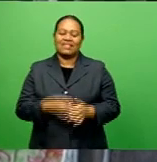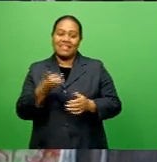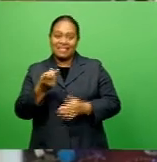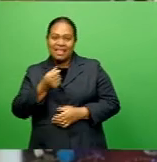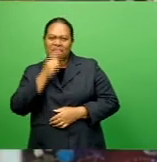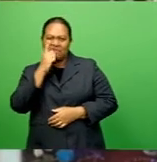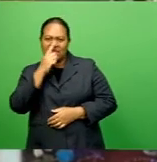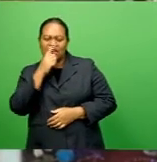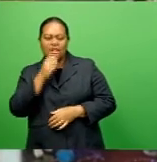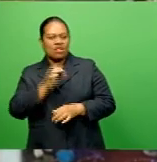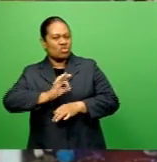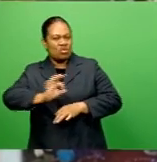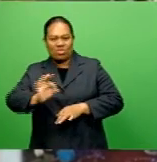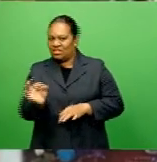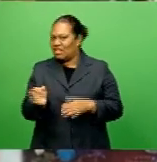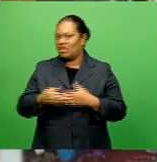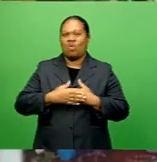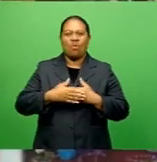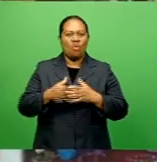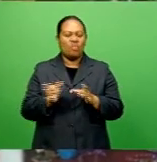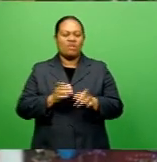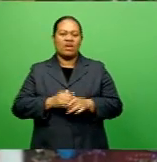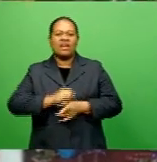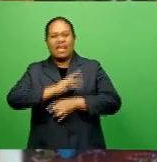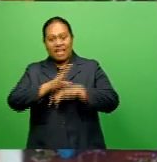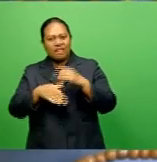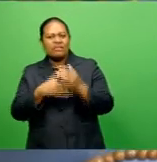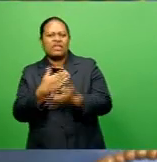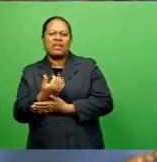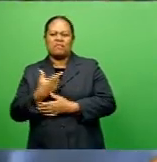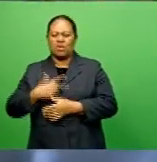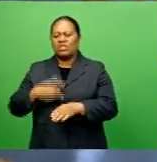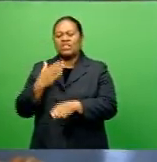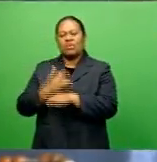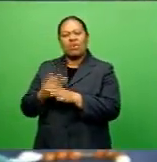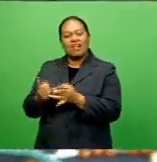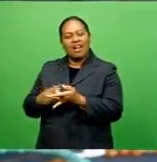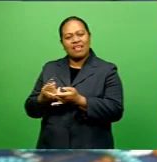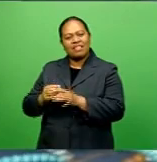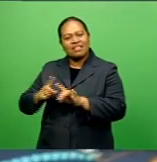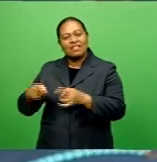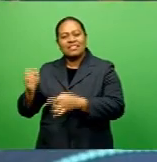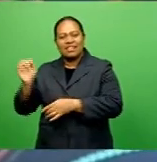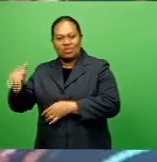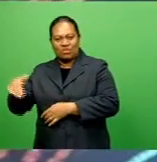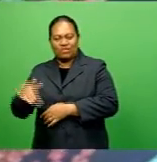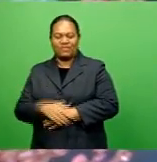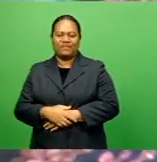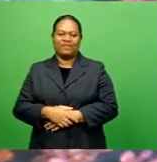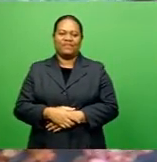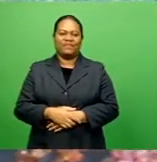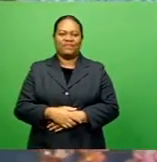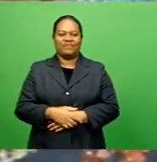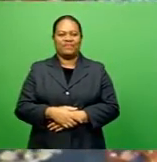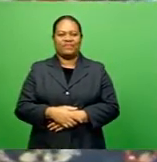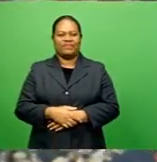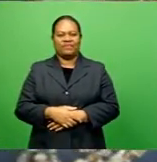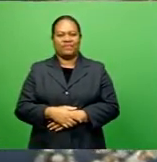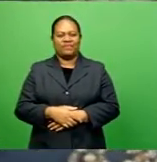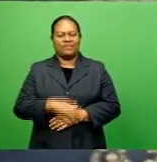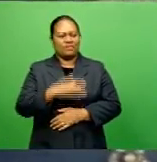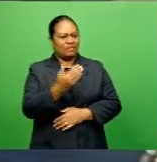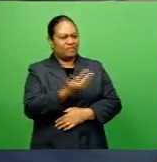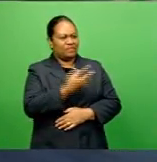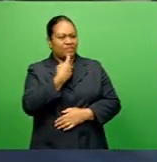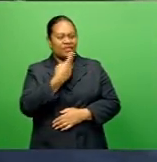not opening their stalls daily as they're working on other things from home to earn a living. When there's tourists around,